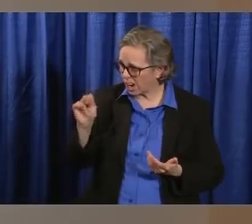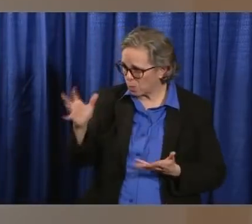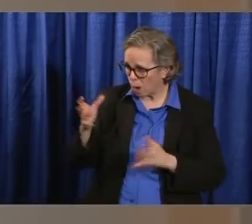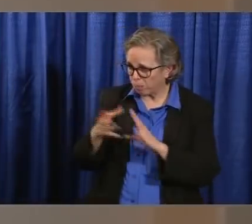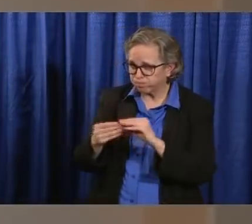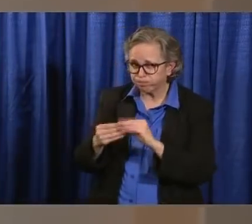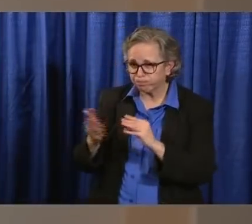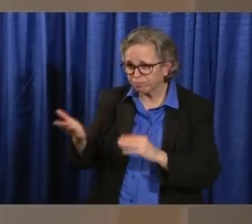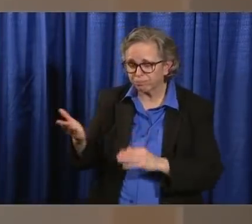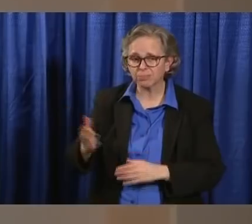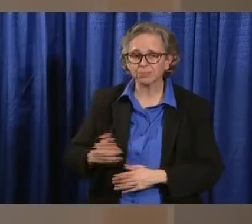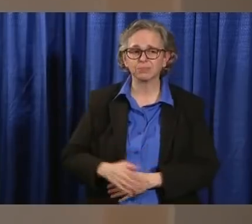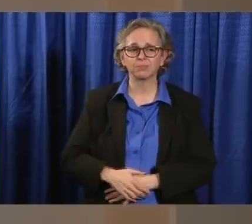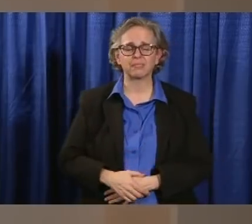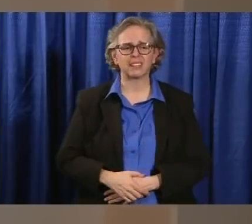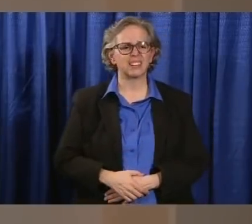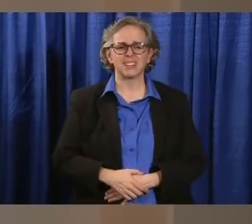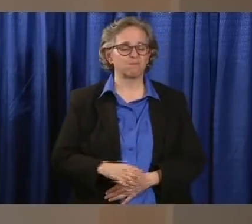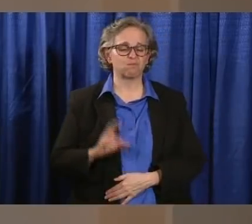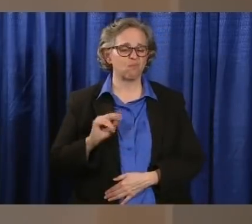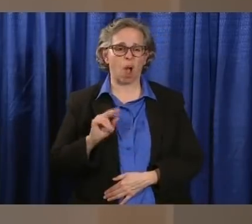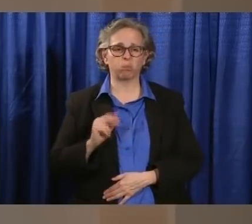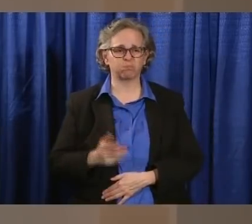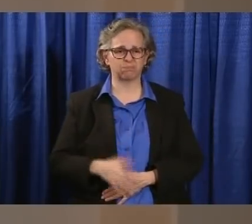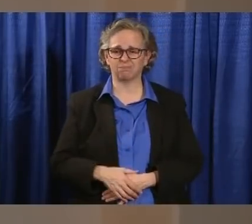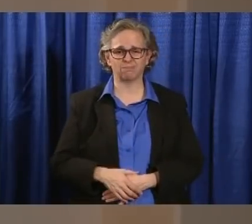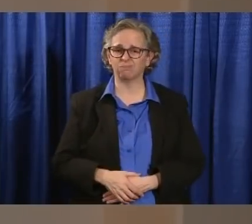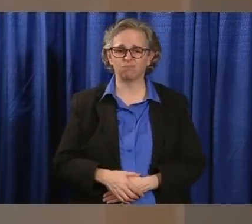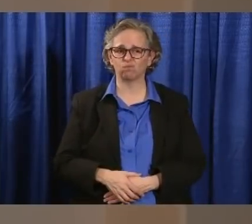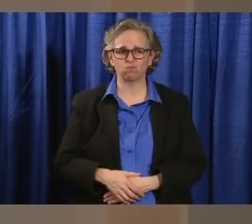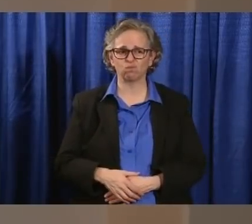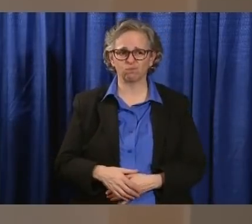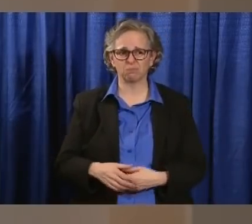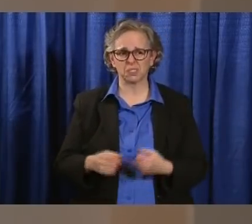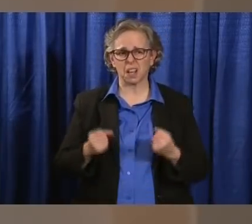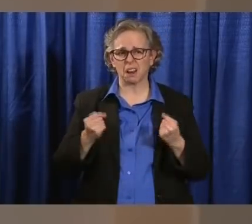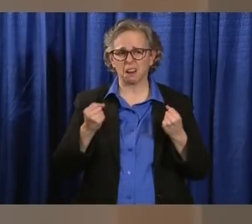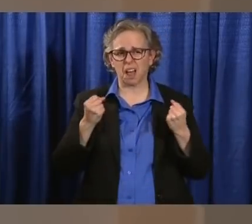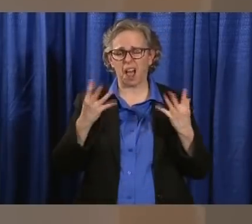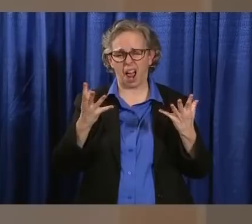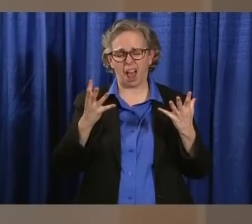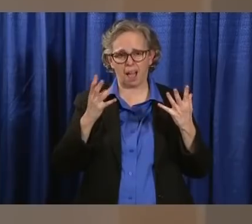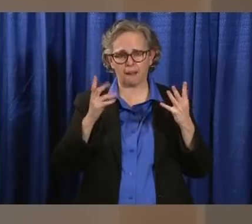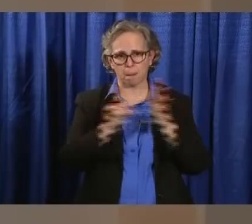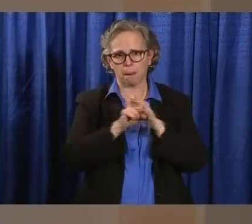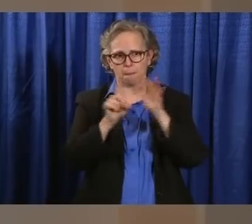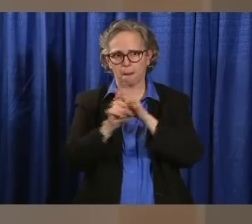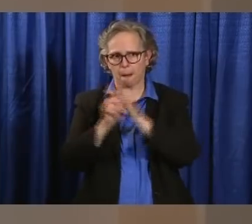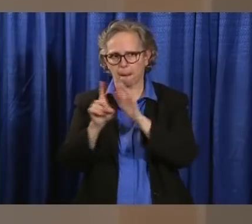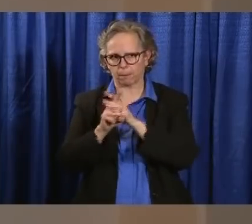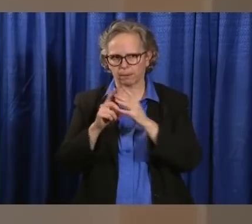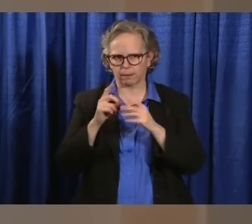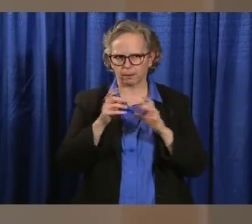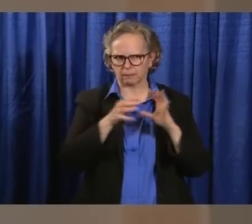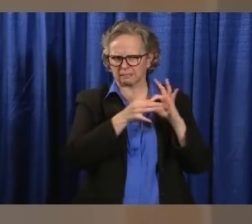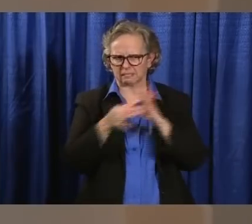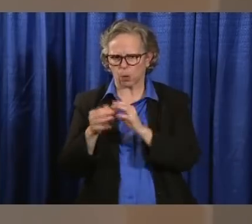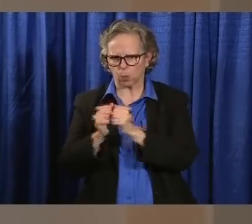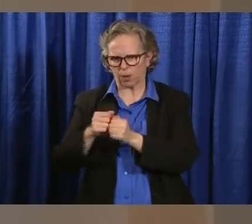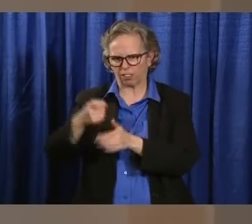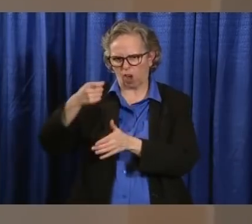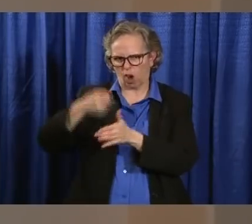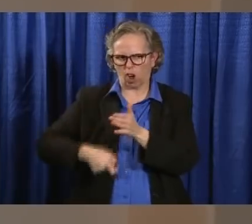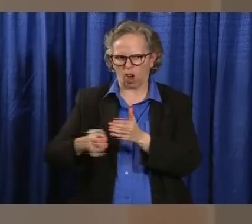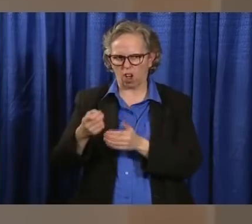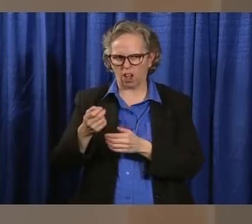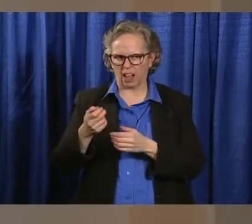can say is that there are a lot of issues surrounding the costs and the benefits